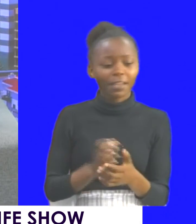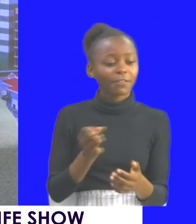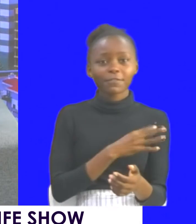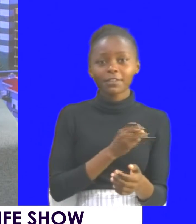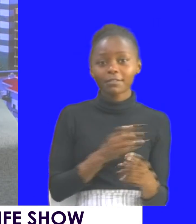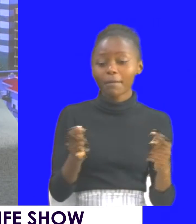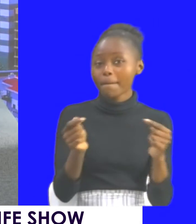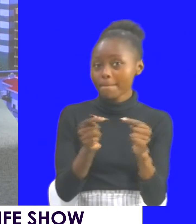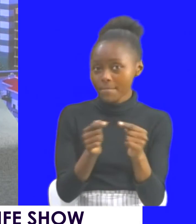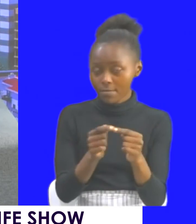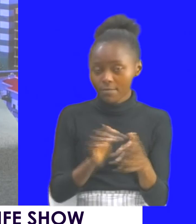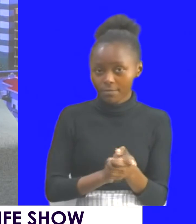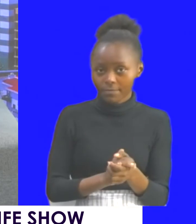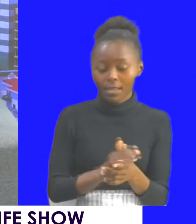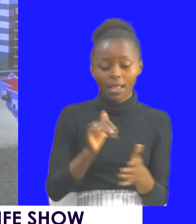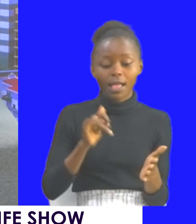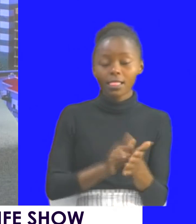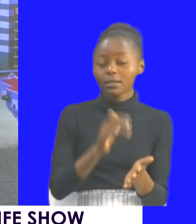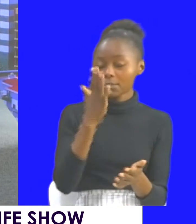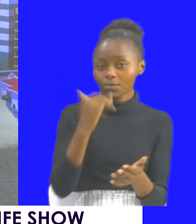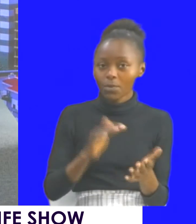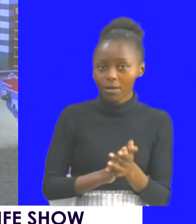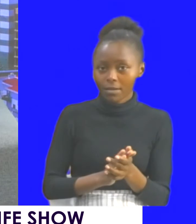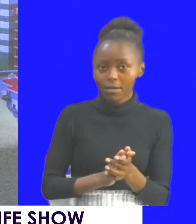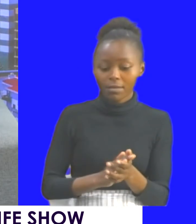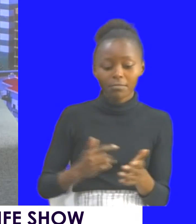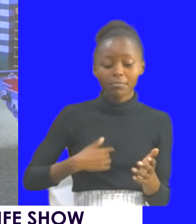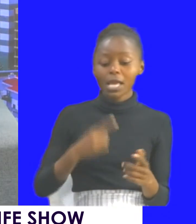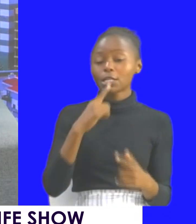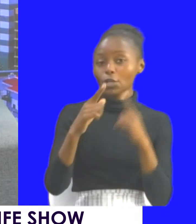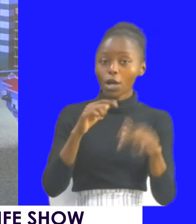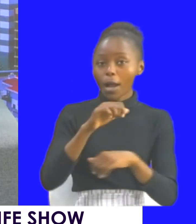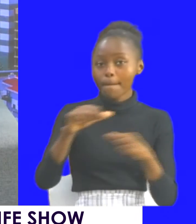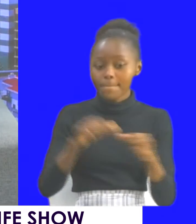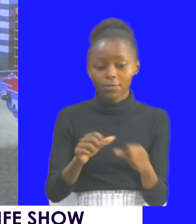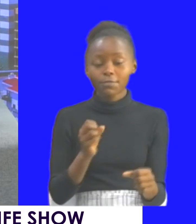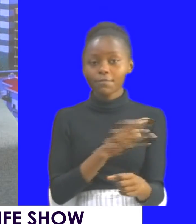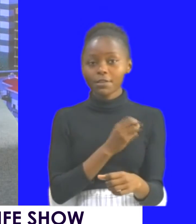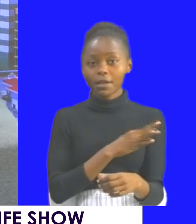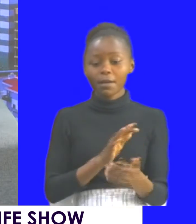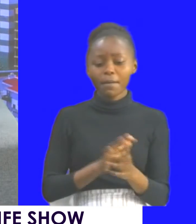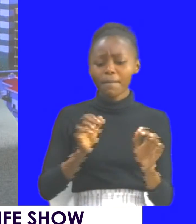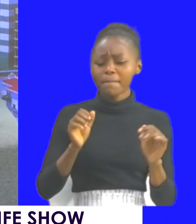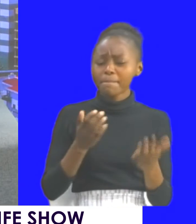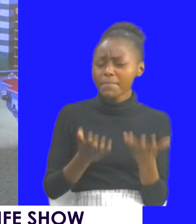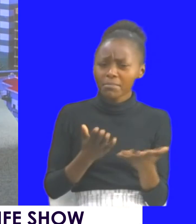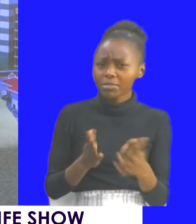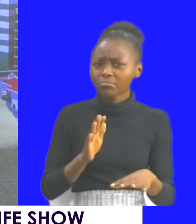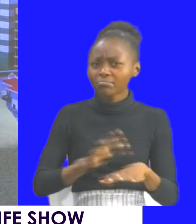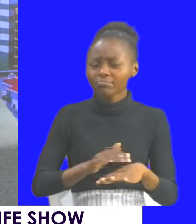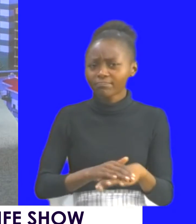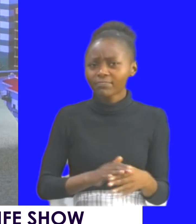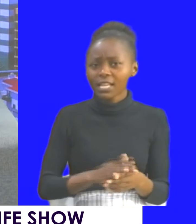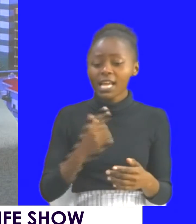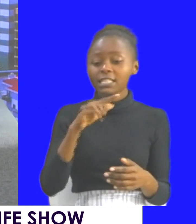painful. And that is why I address this issue of fear. Fear may be good. It may inform you of something.